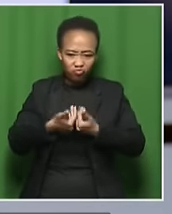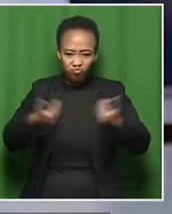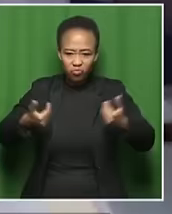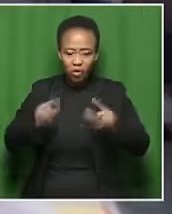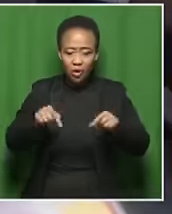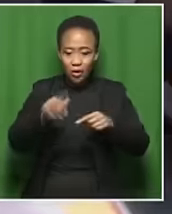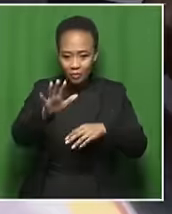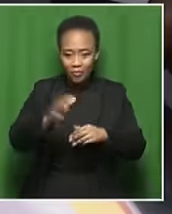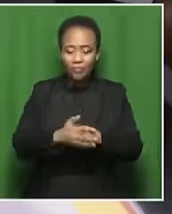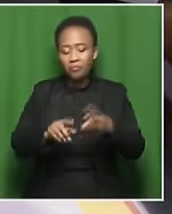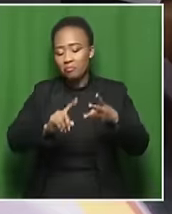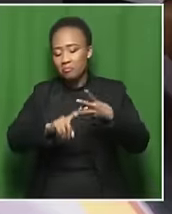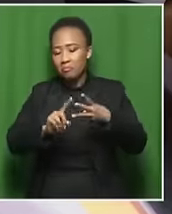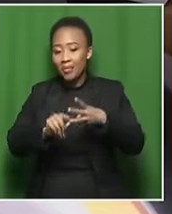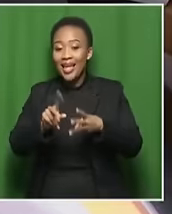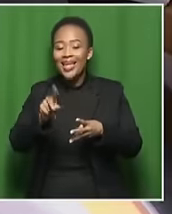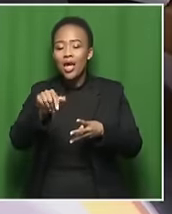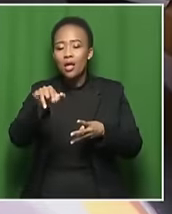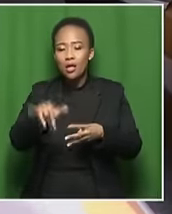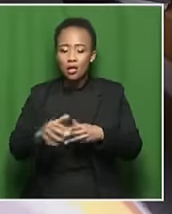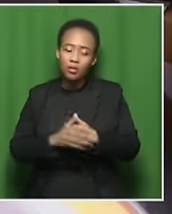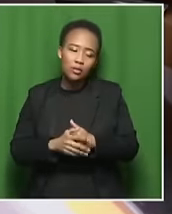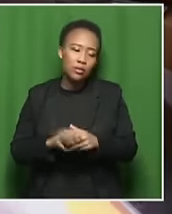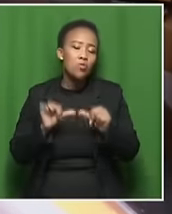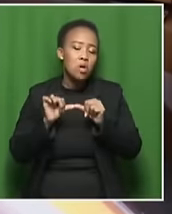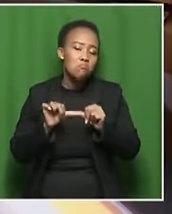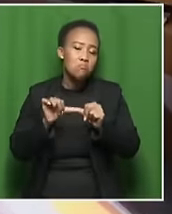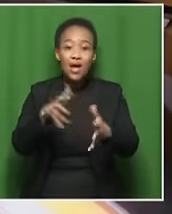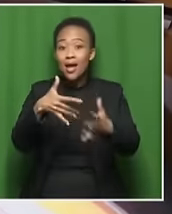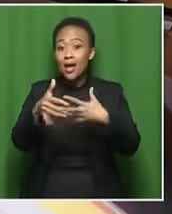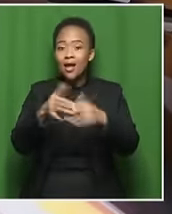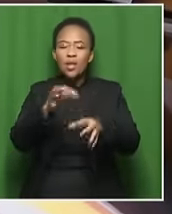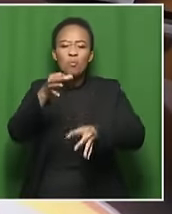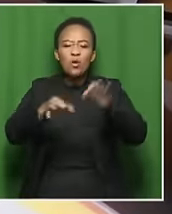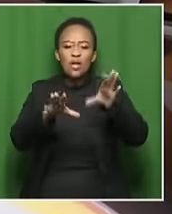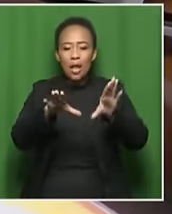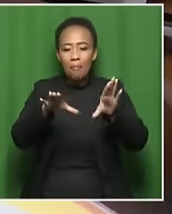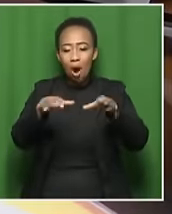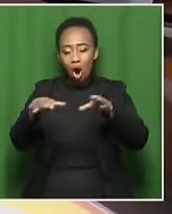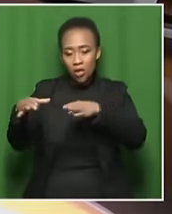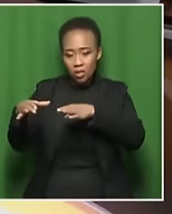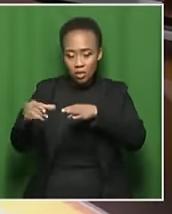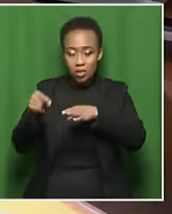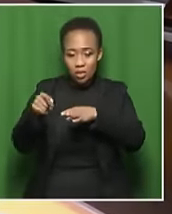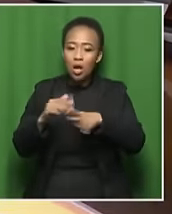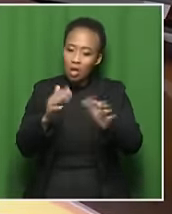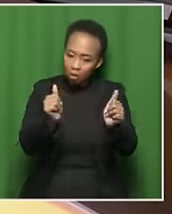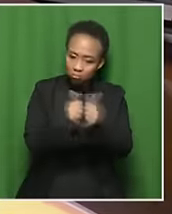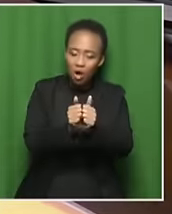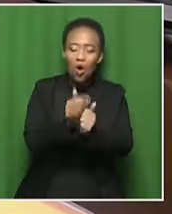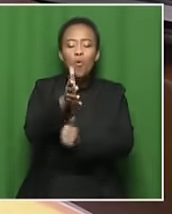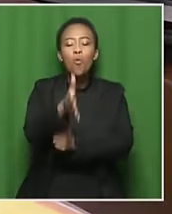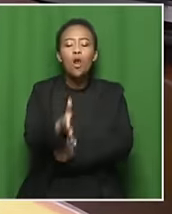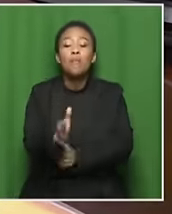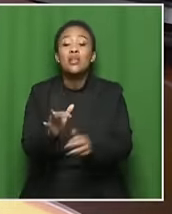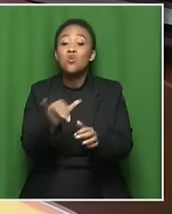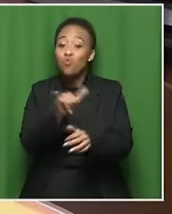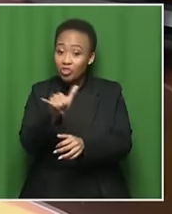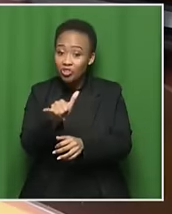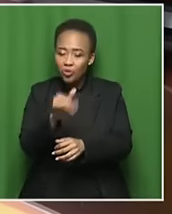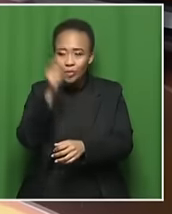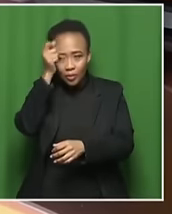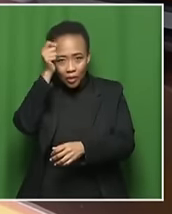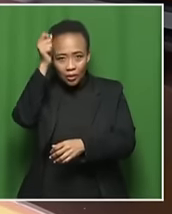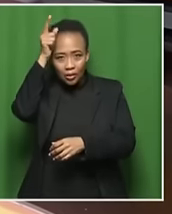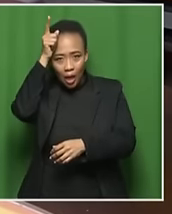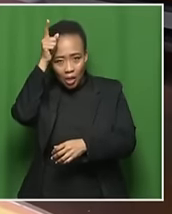very consistent that we will work with any political party that understands our view on how we want to service